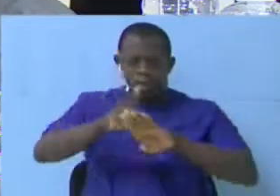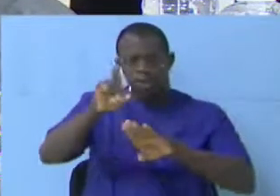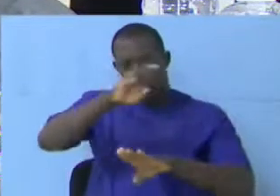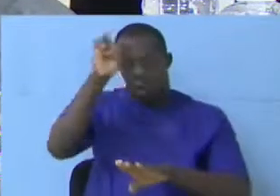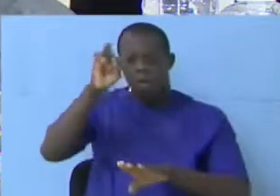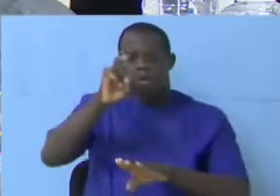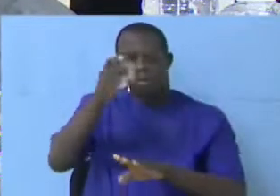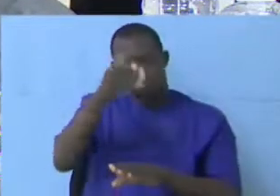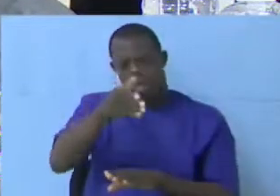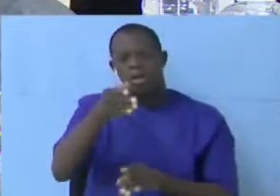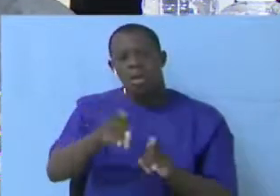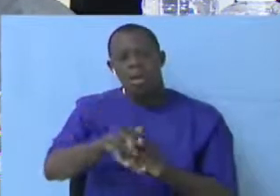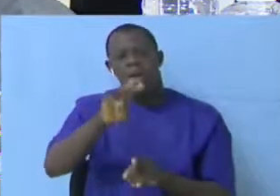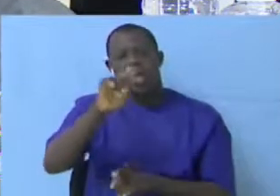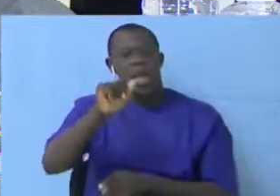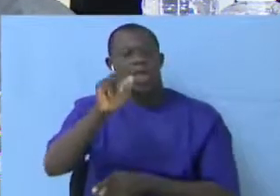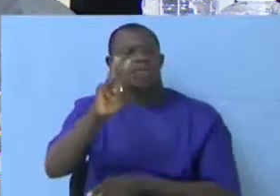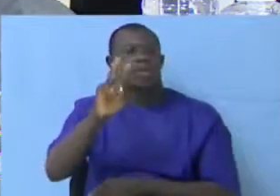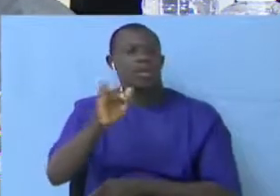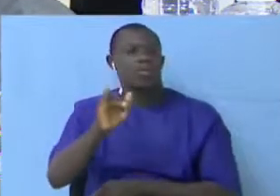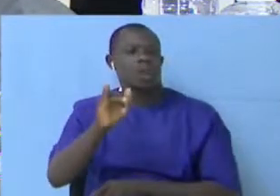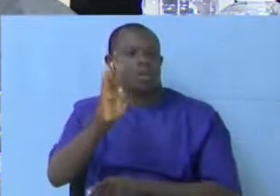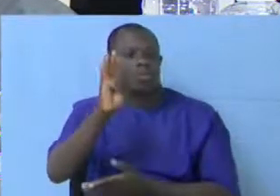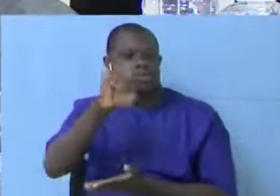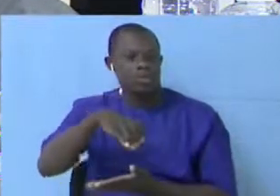soldier roll Navy to Jana Banjul.